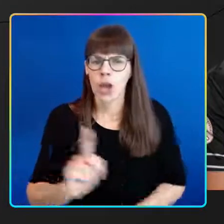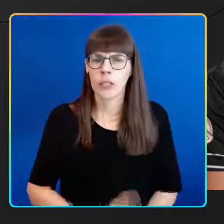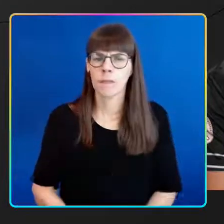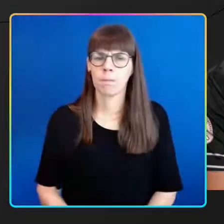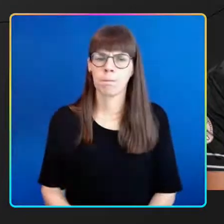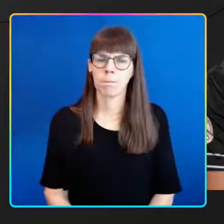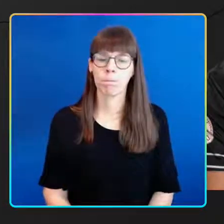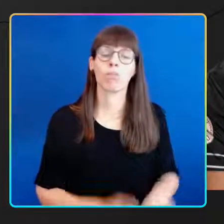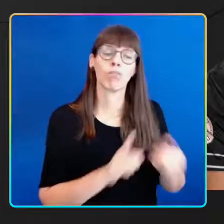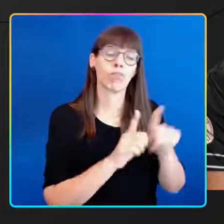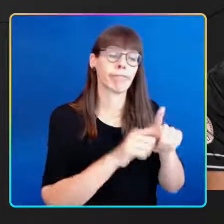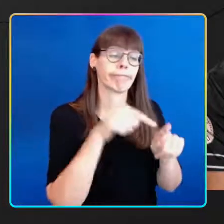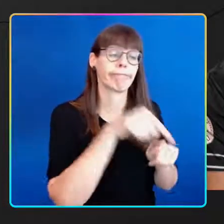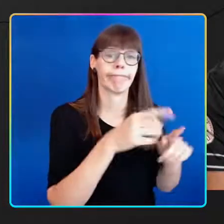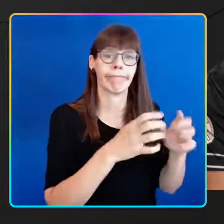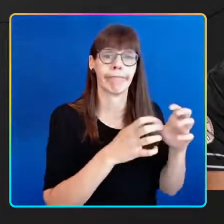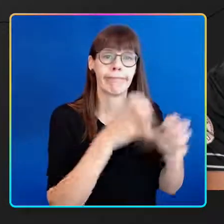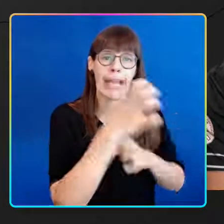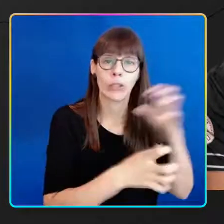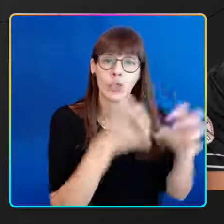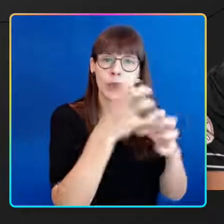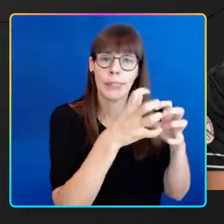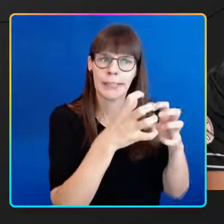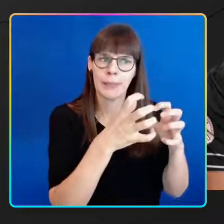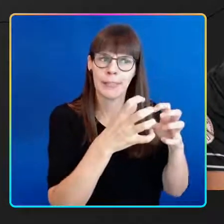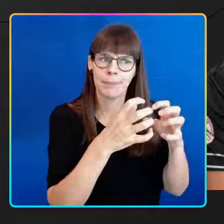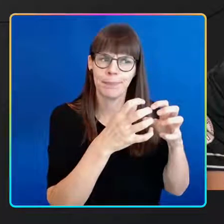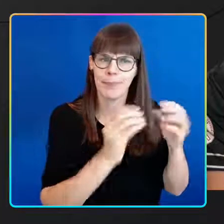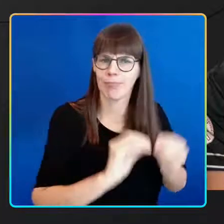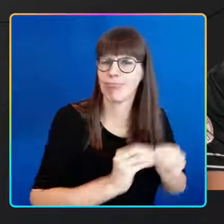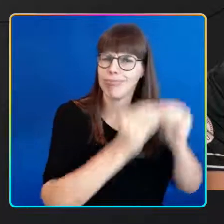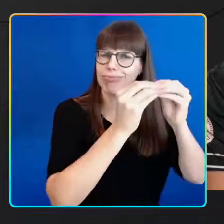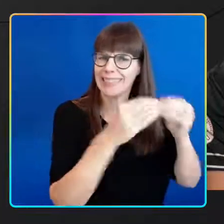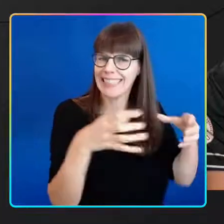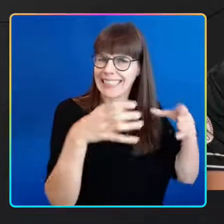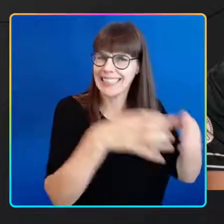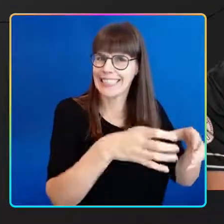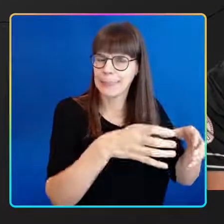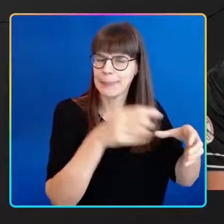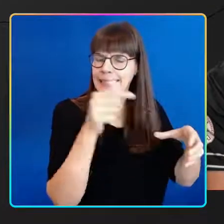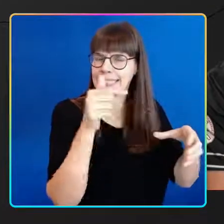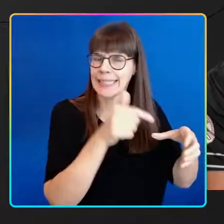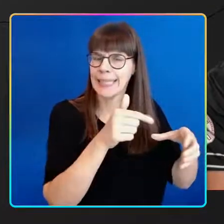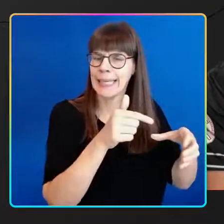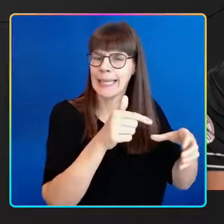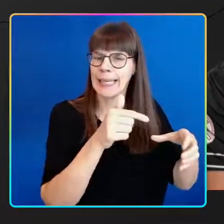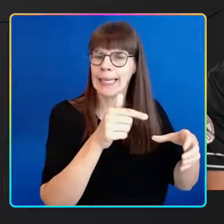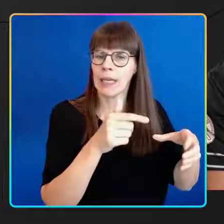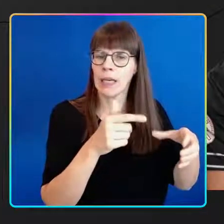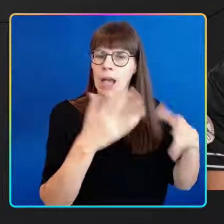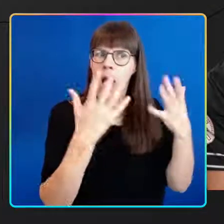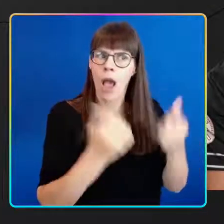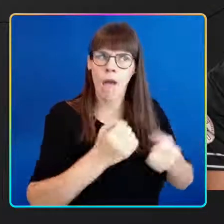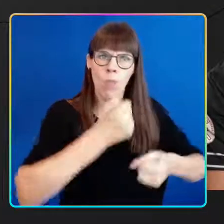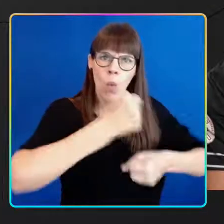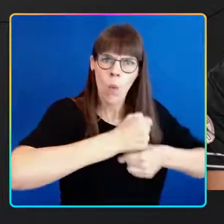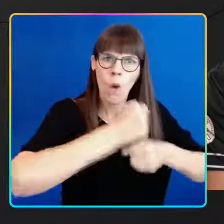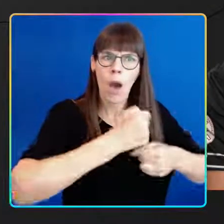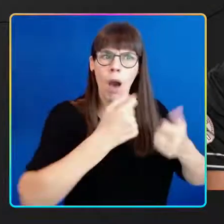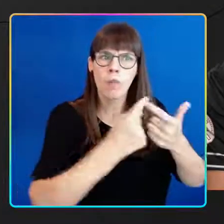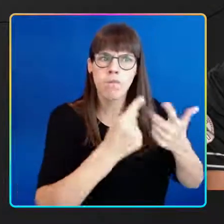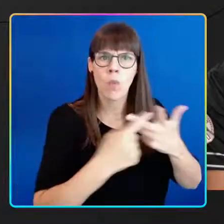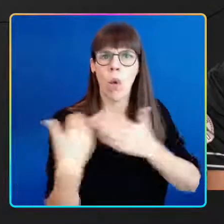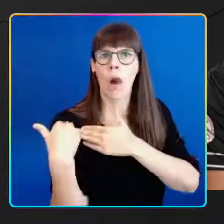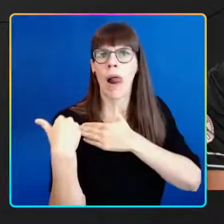engineering teams, where those engineering teams, they have a lot of things to do, and sometimes they don't